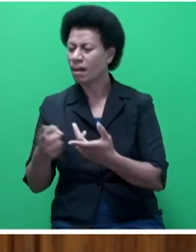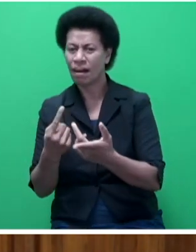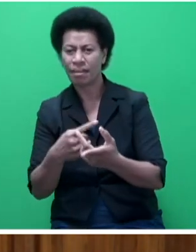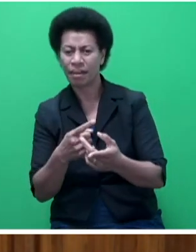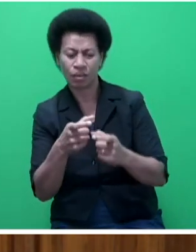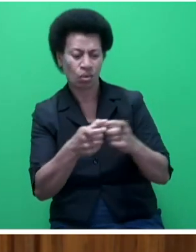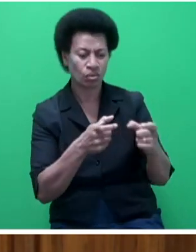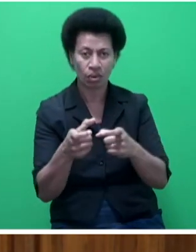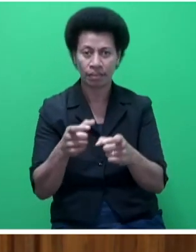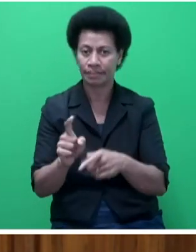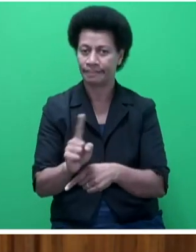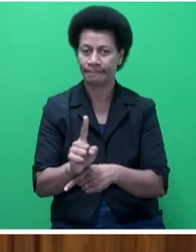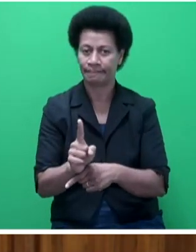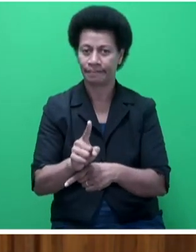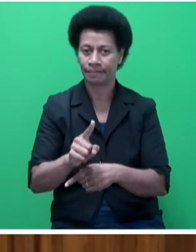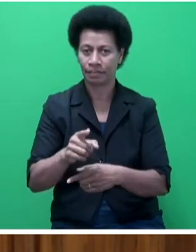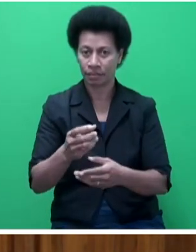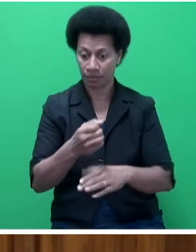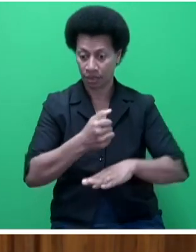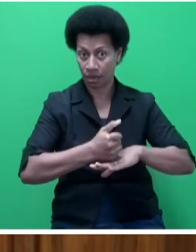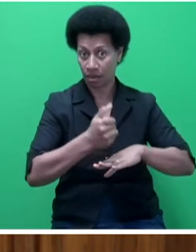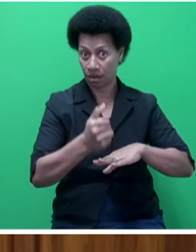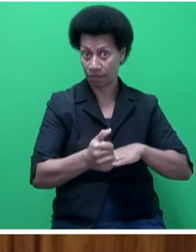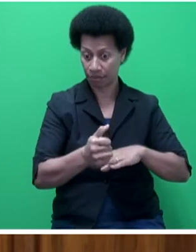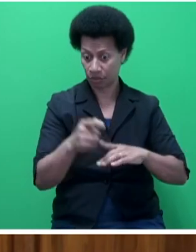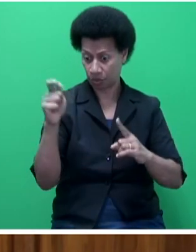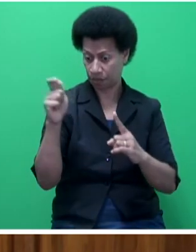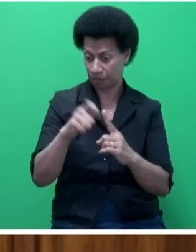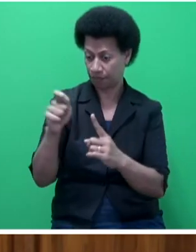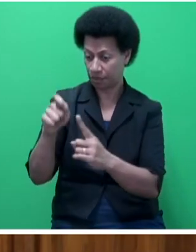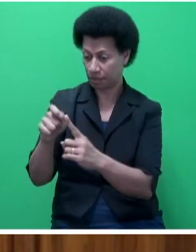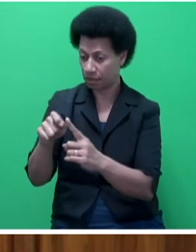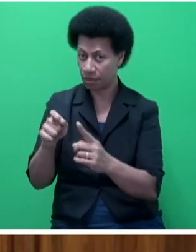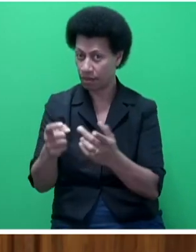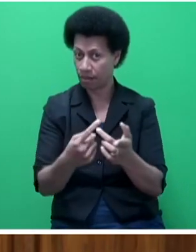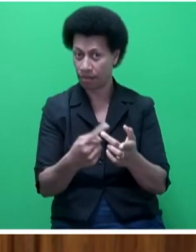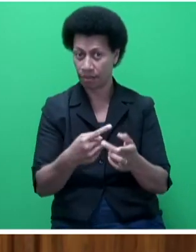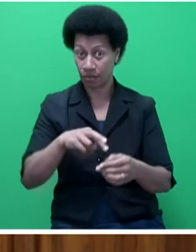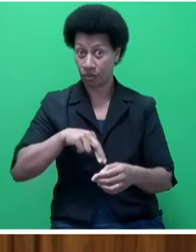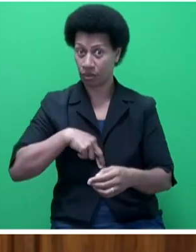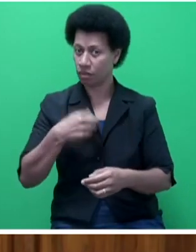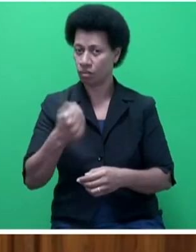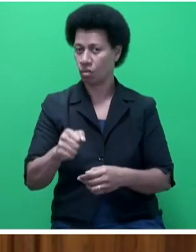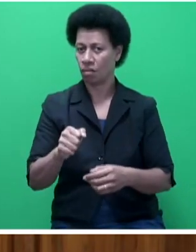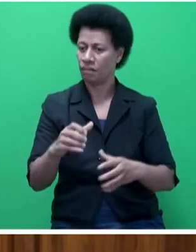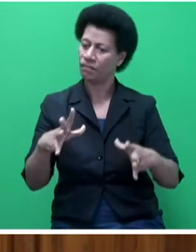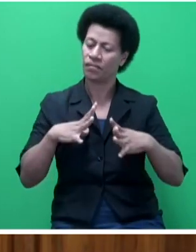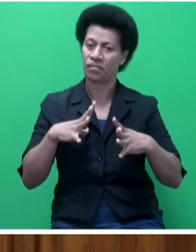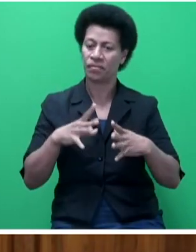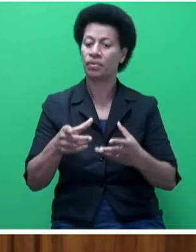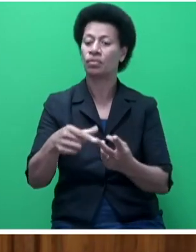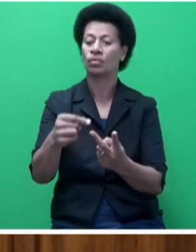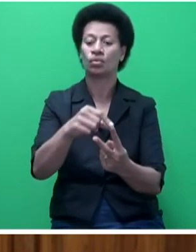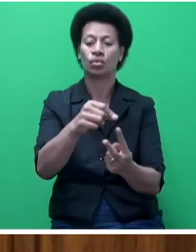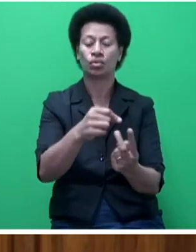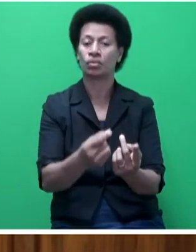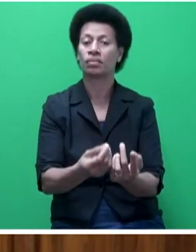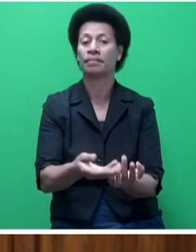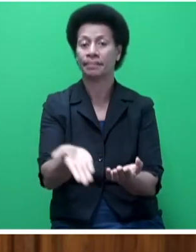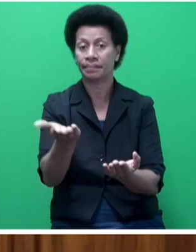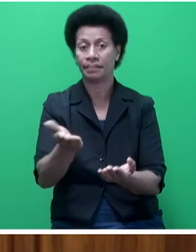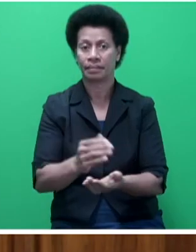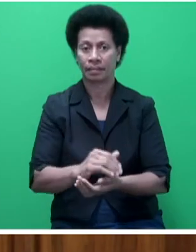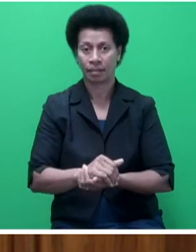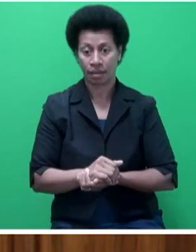not advocate for any specific religion or denomination, but instead upholds the right of every Fijian